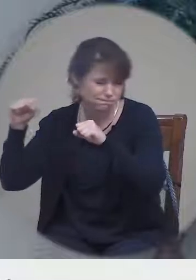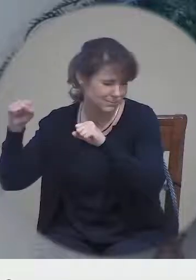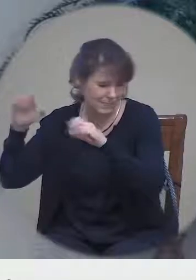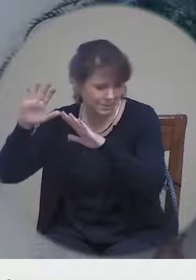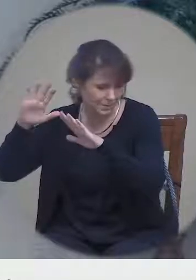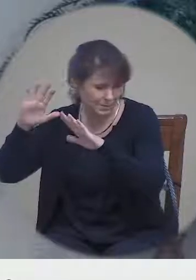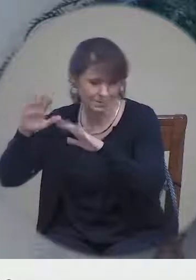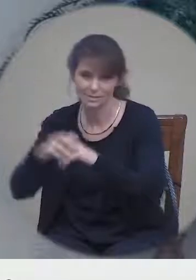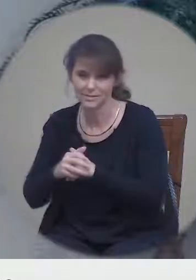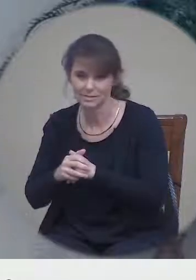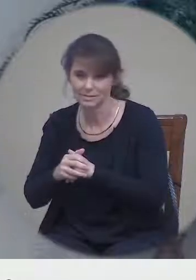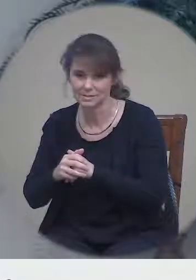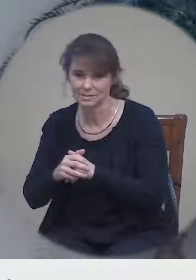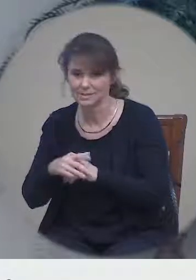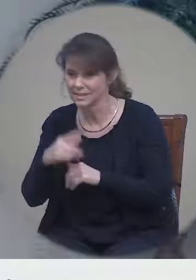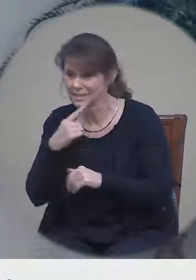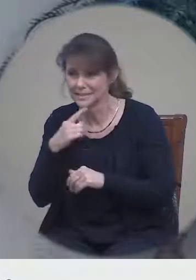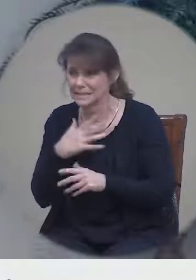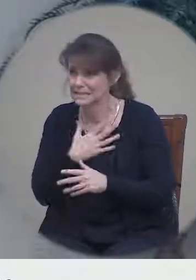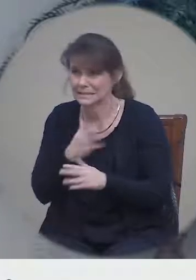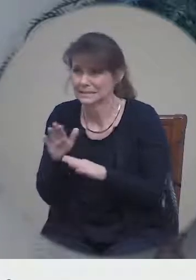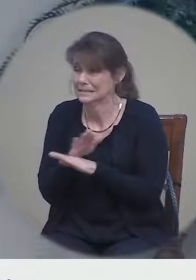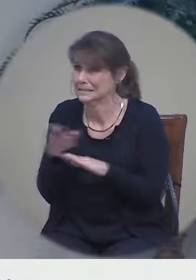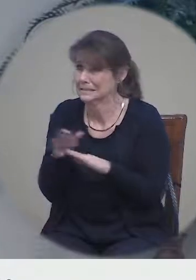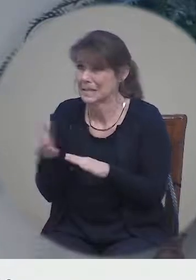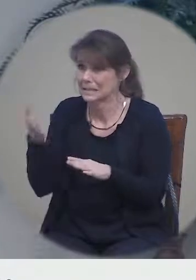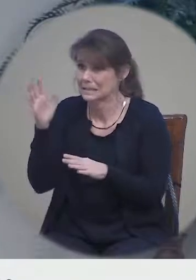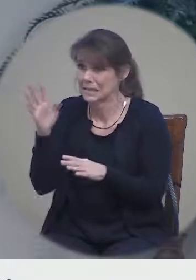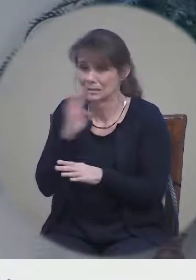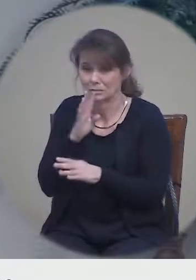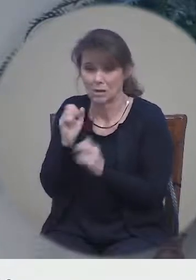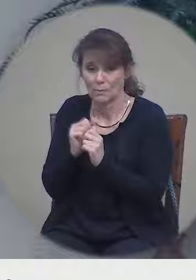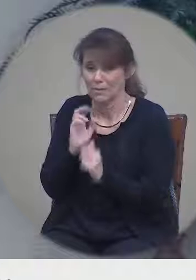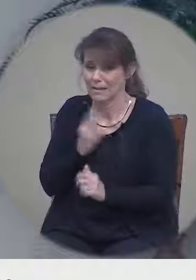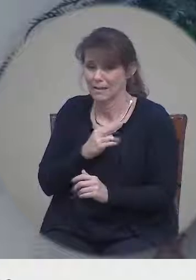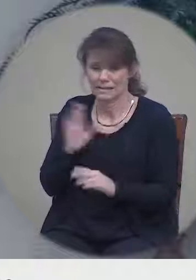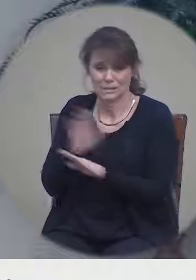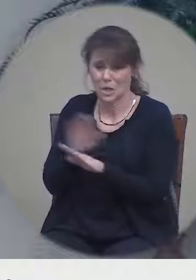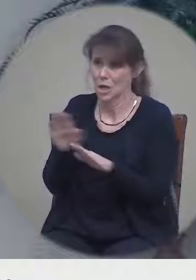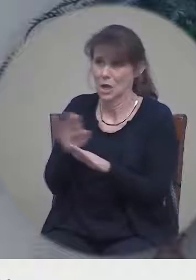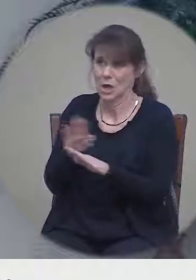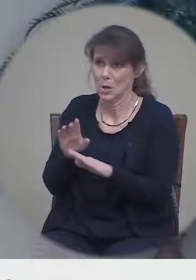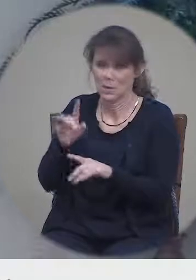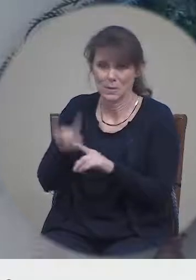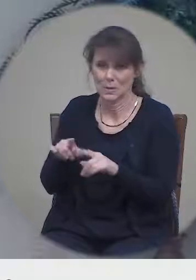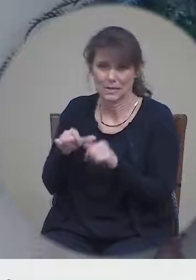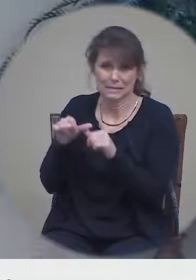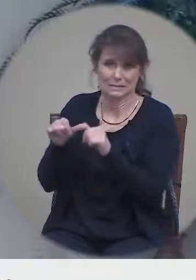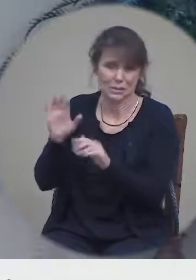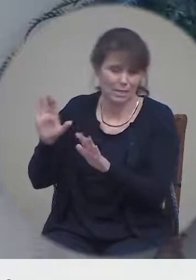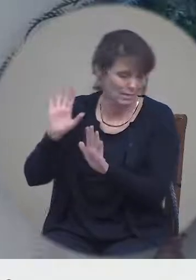said, "Don't let God speak to us anymore. We cannot endure it. You tell us what he said."